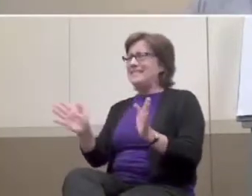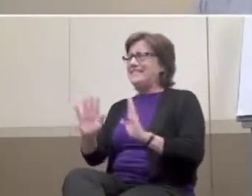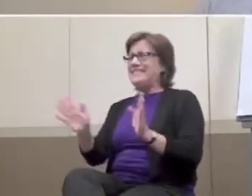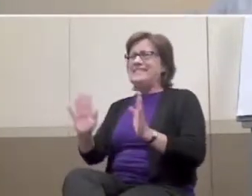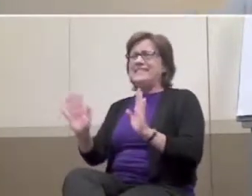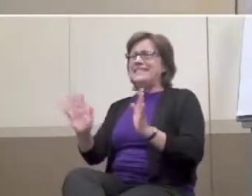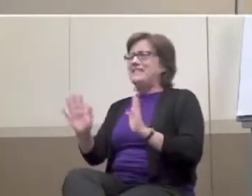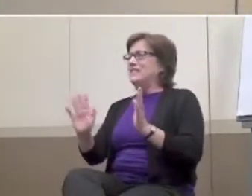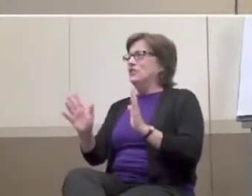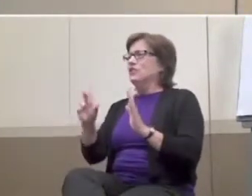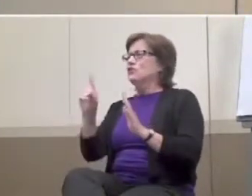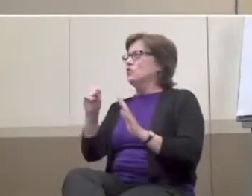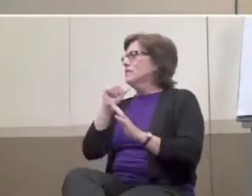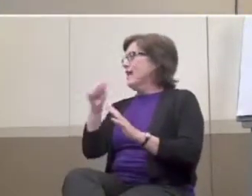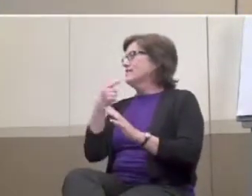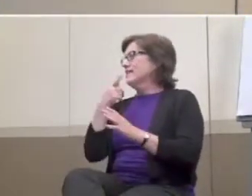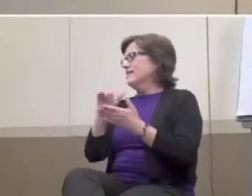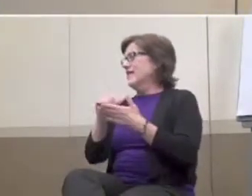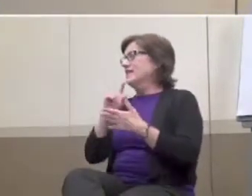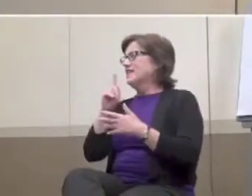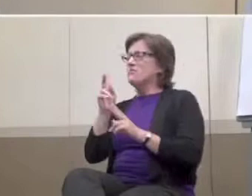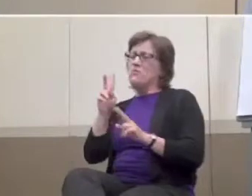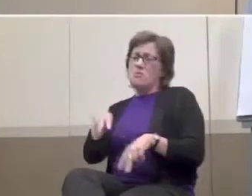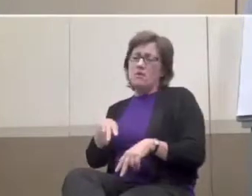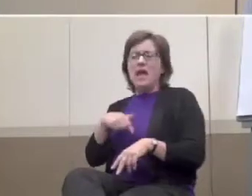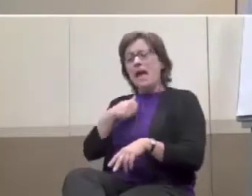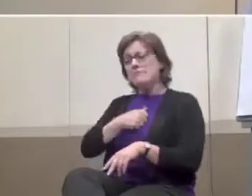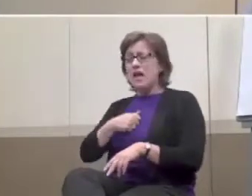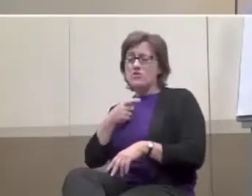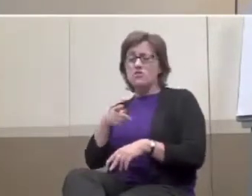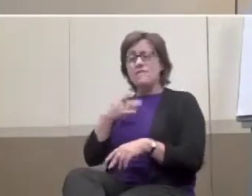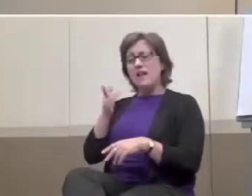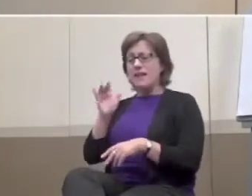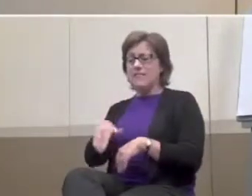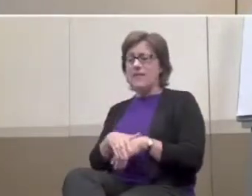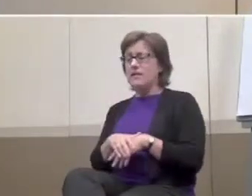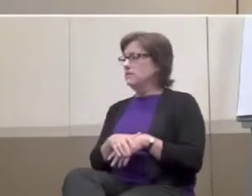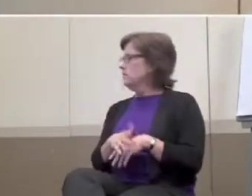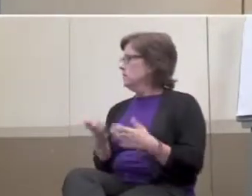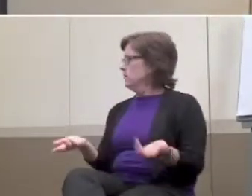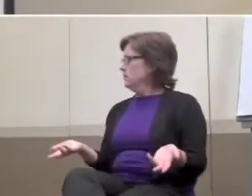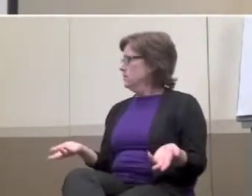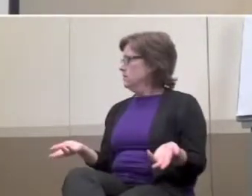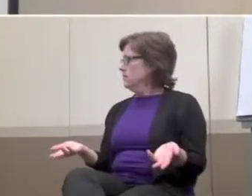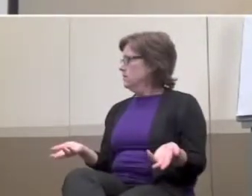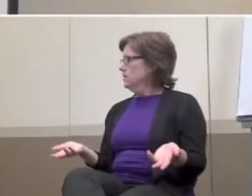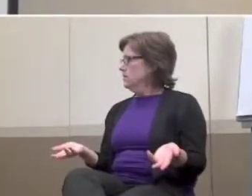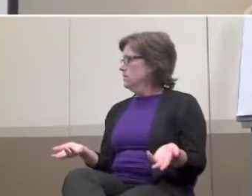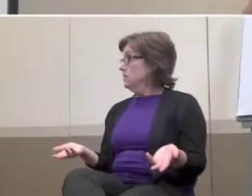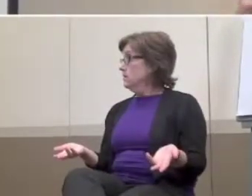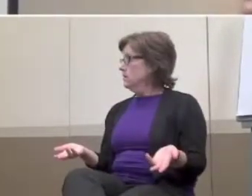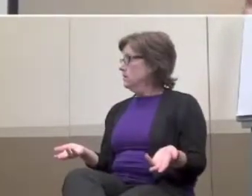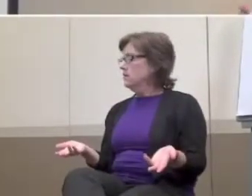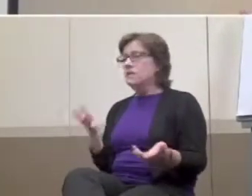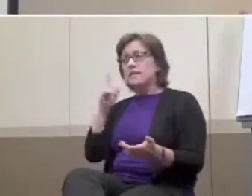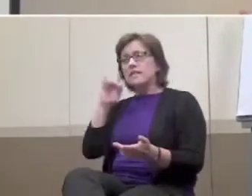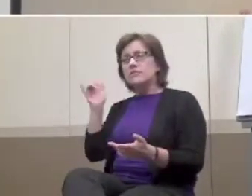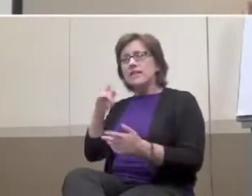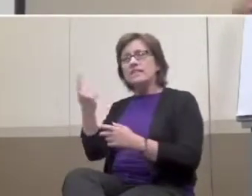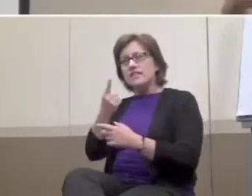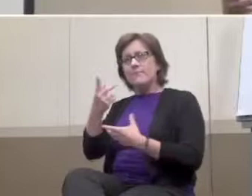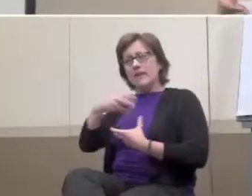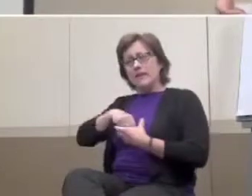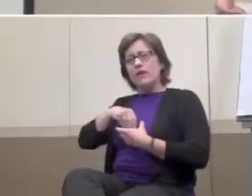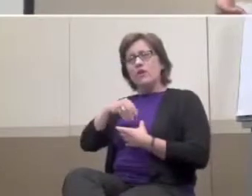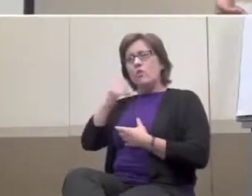list because I think it's patronizing. I'm sorry you feel that way. Sounds like there's something inherently wrong with you